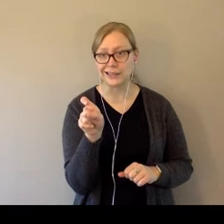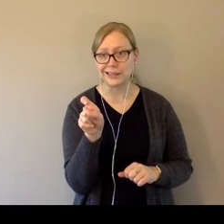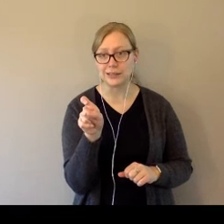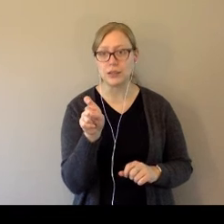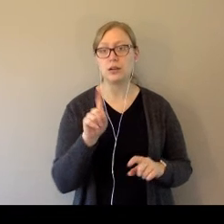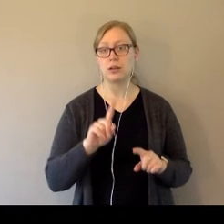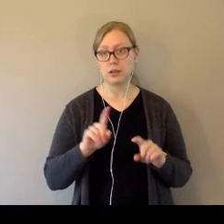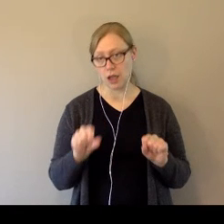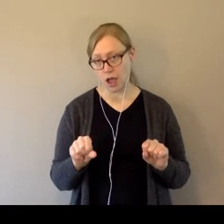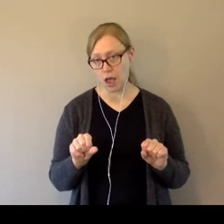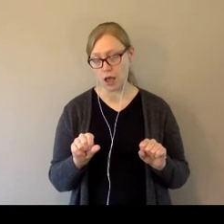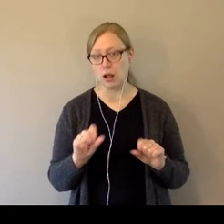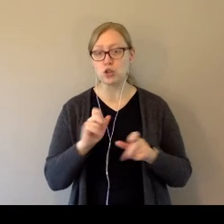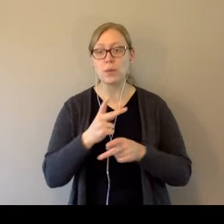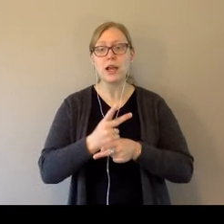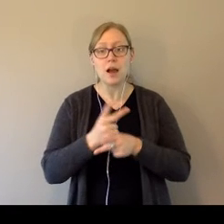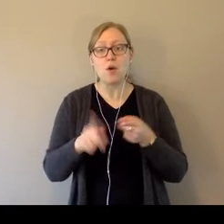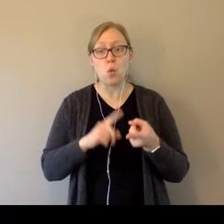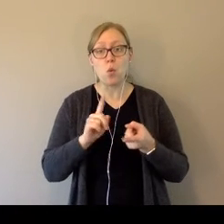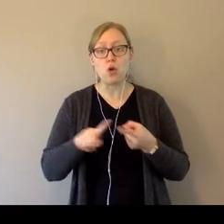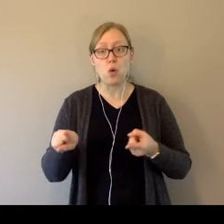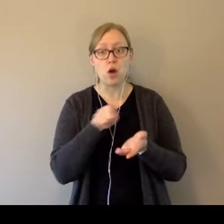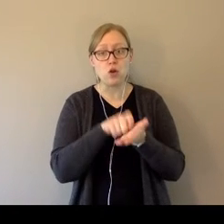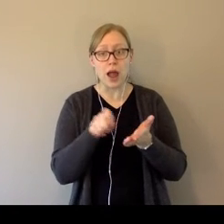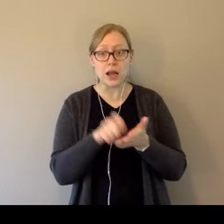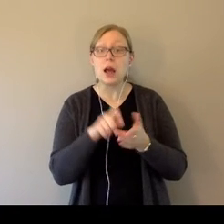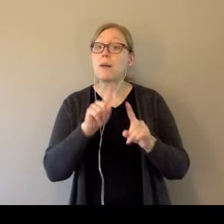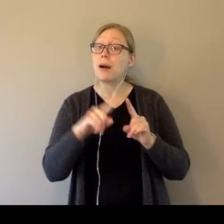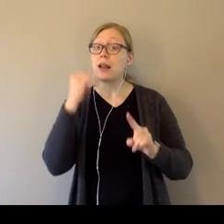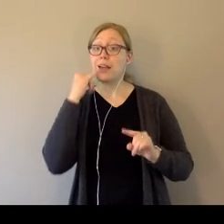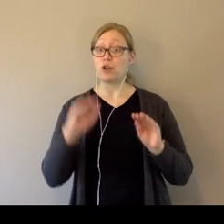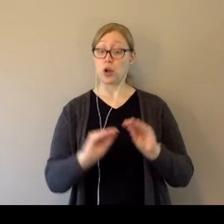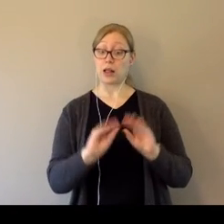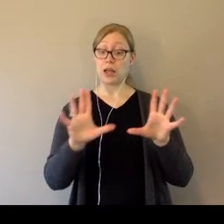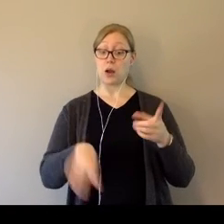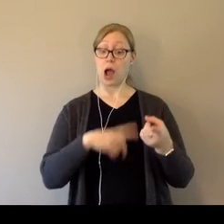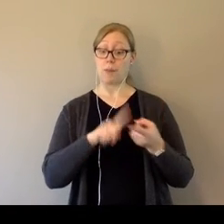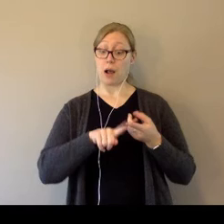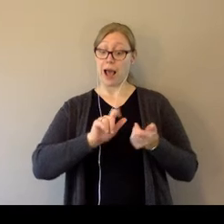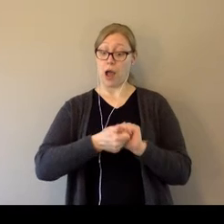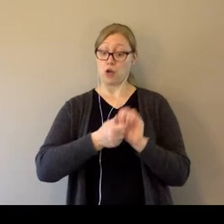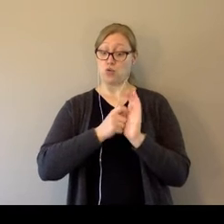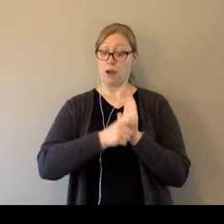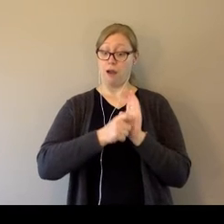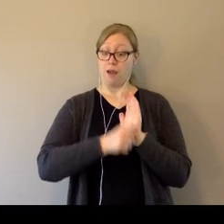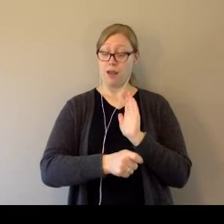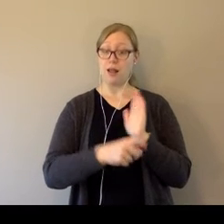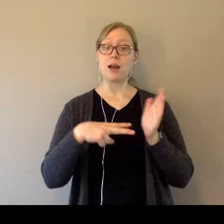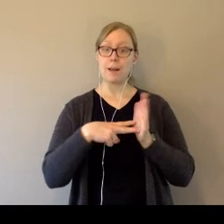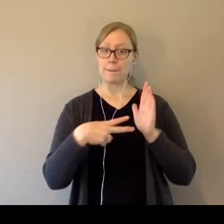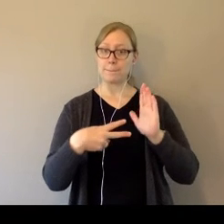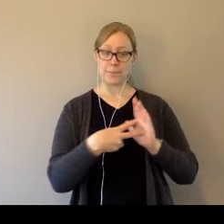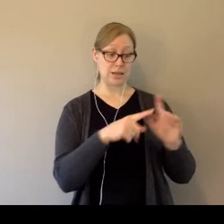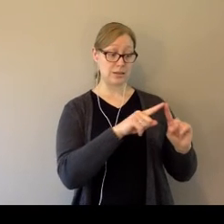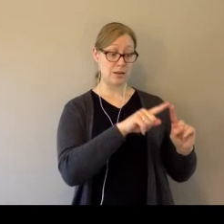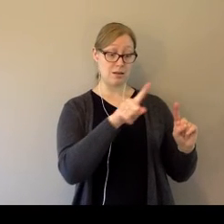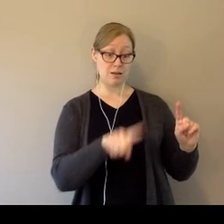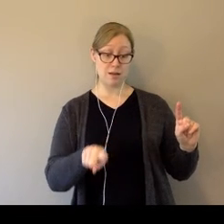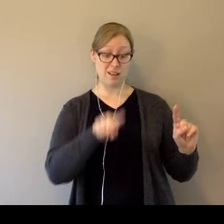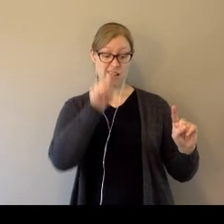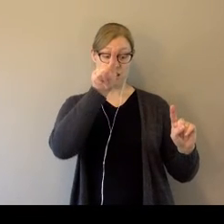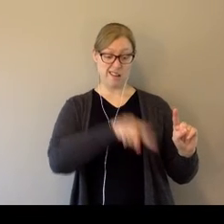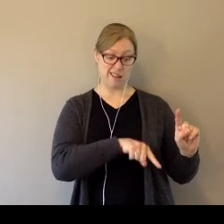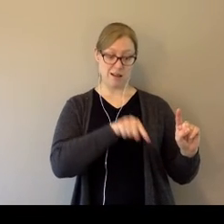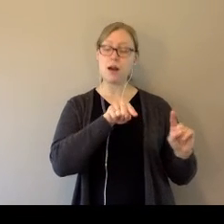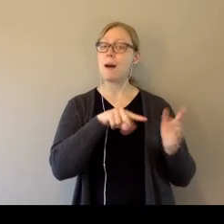but if you're clear about the notation, then this would mean triangle one is not similar to triangle three.